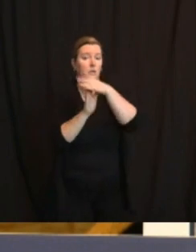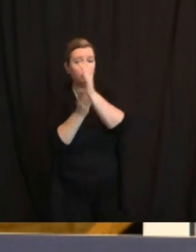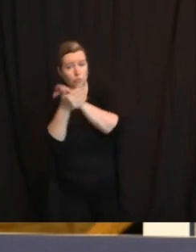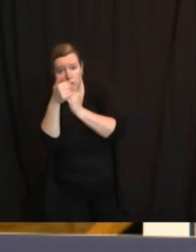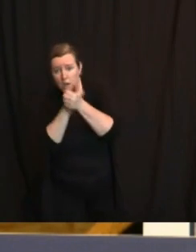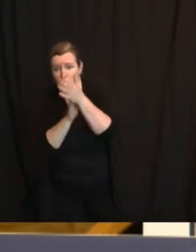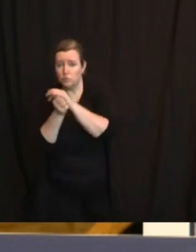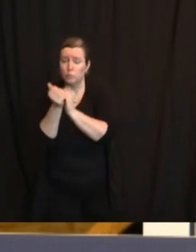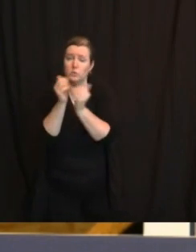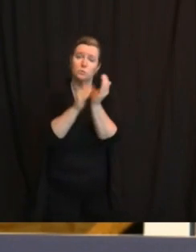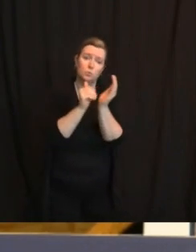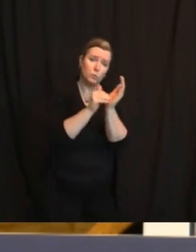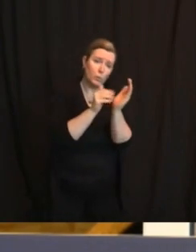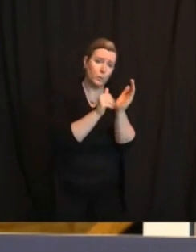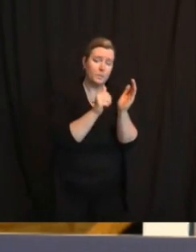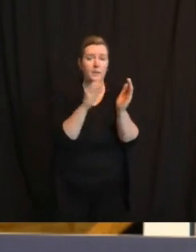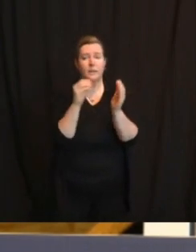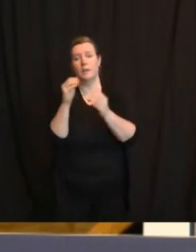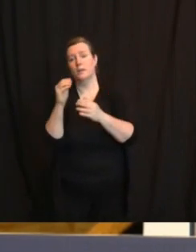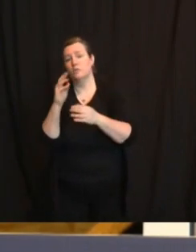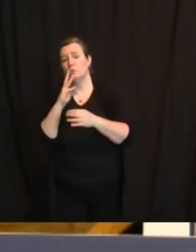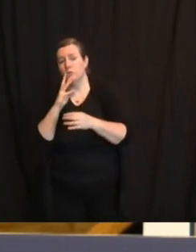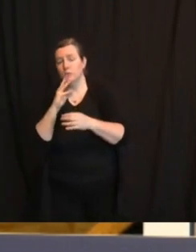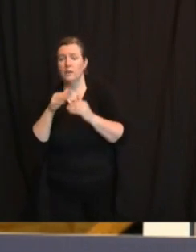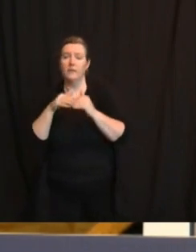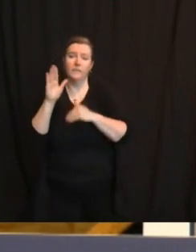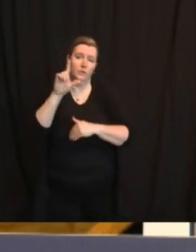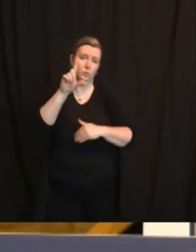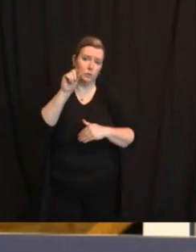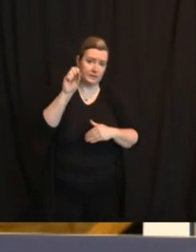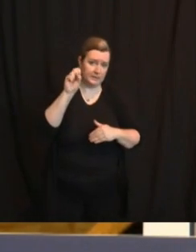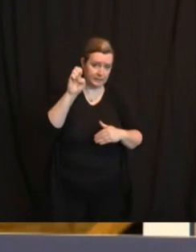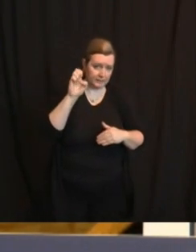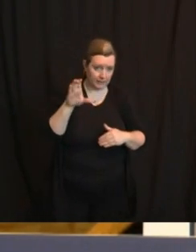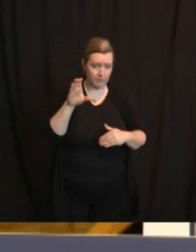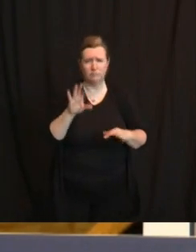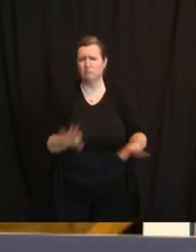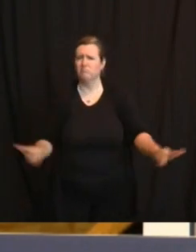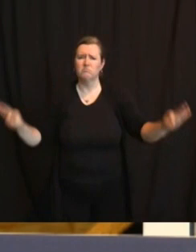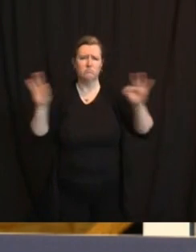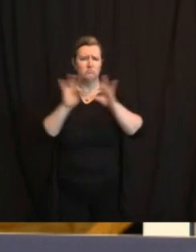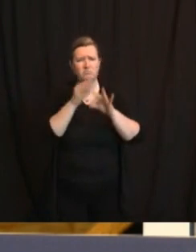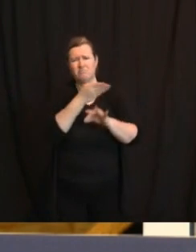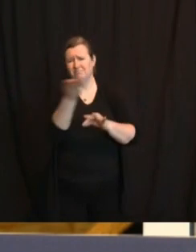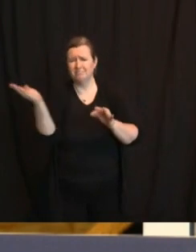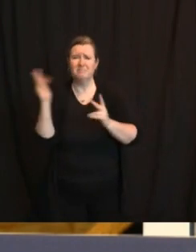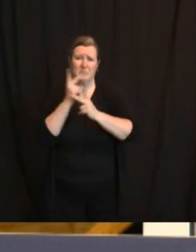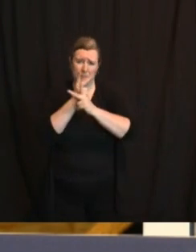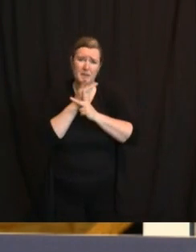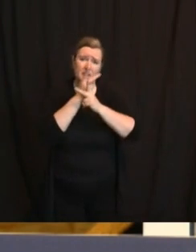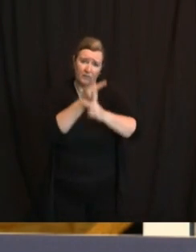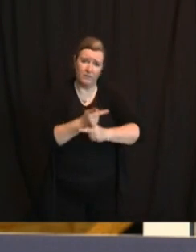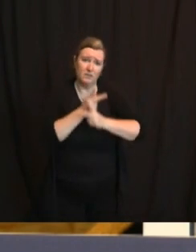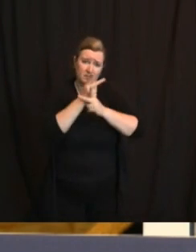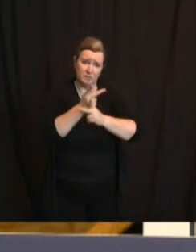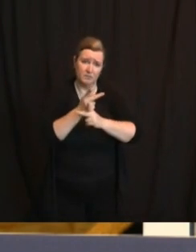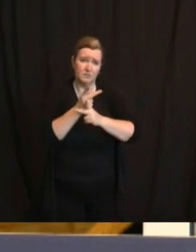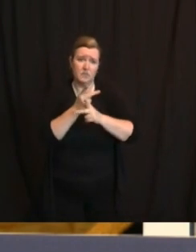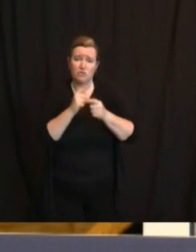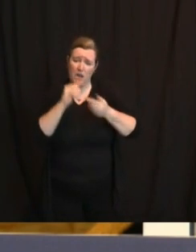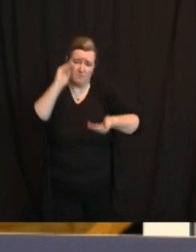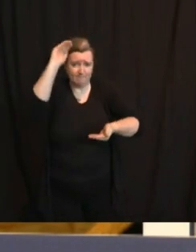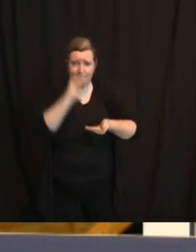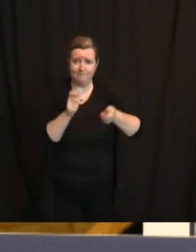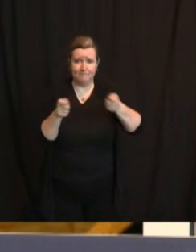at least 20 seconds. It is important that we stay vigilant to continue to reduce the spread of